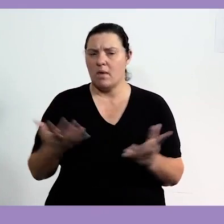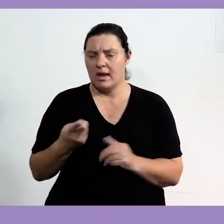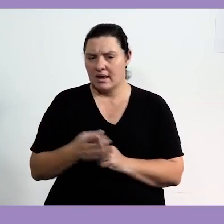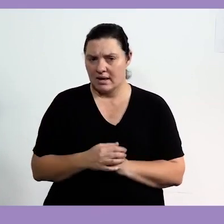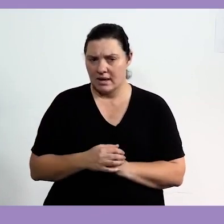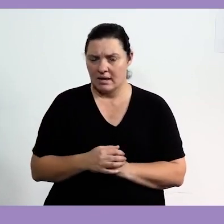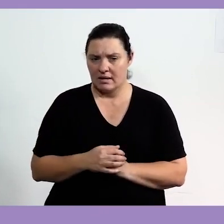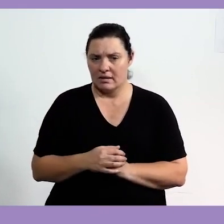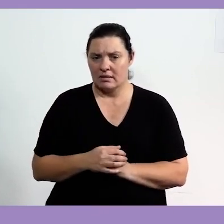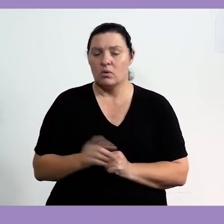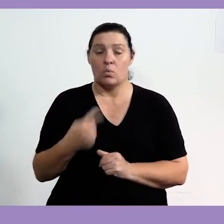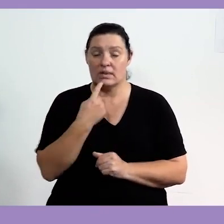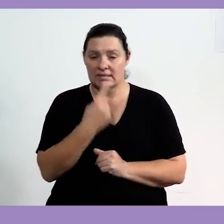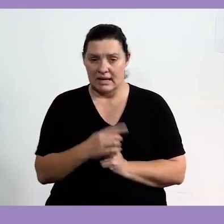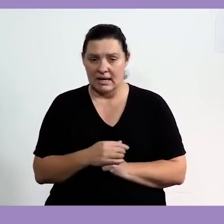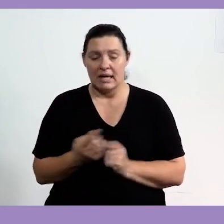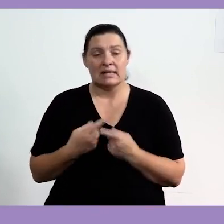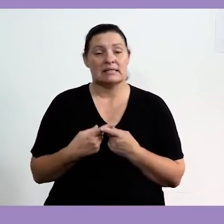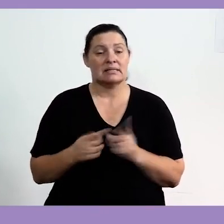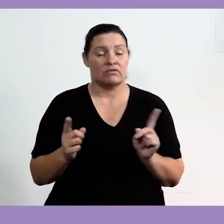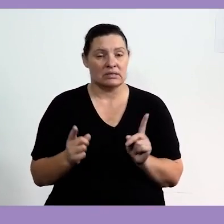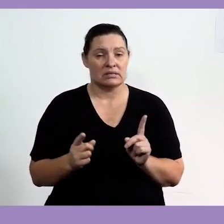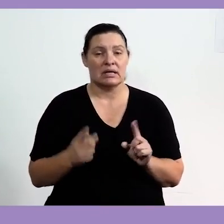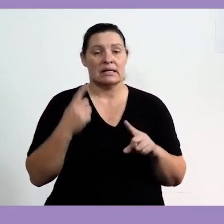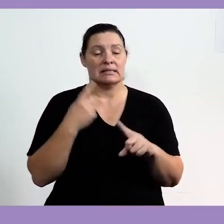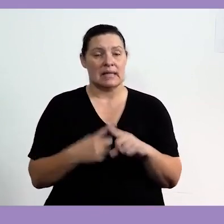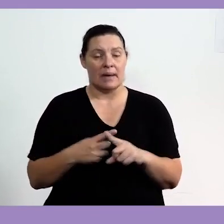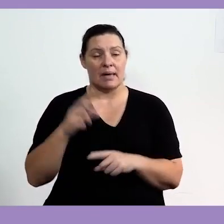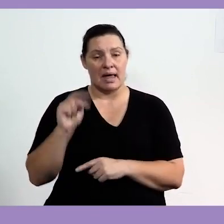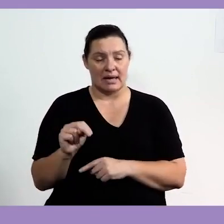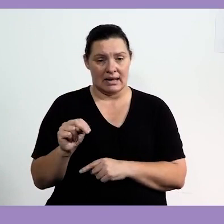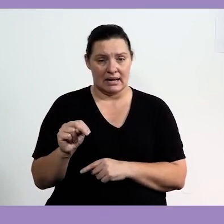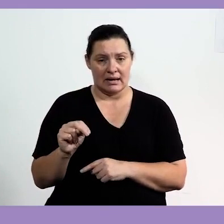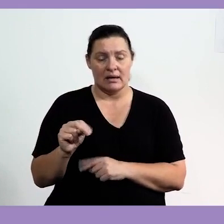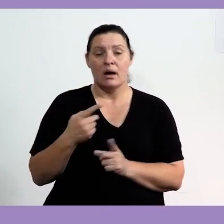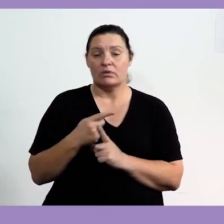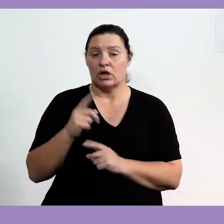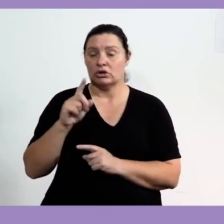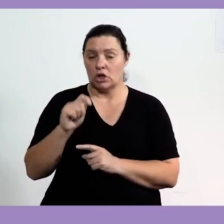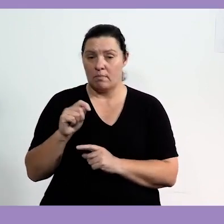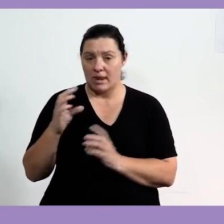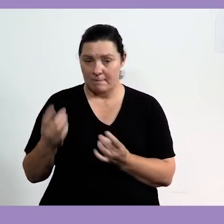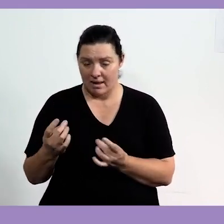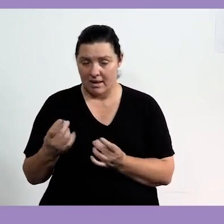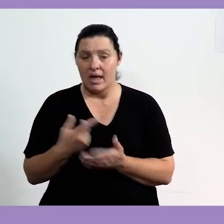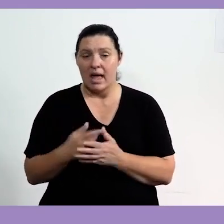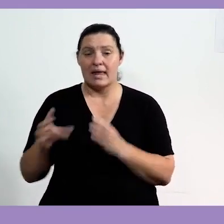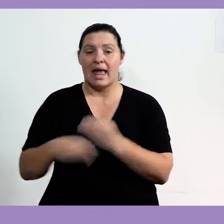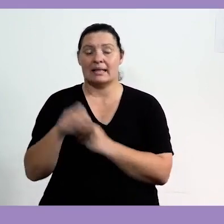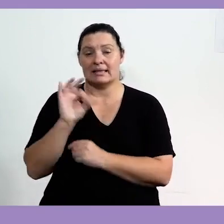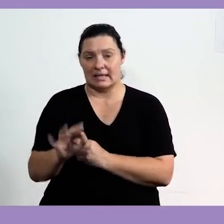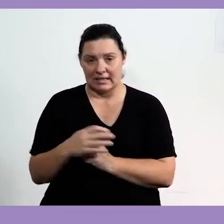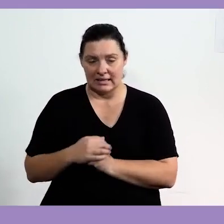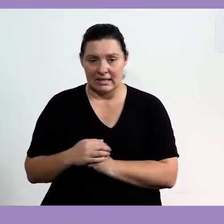from. So we are going to say the difference multiplied by n, which is the term number, and we are going